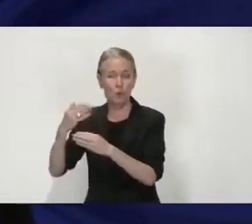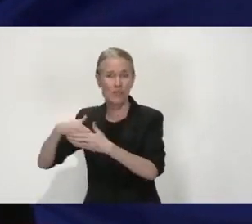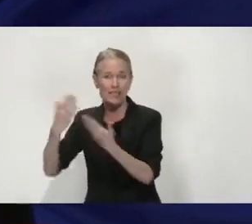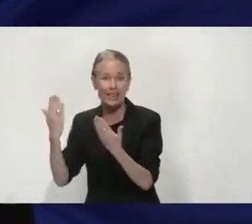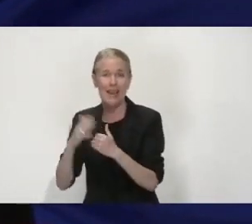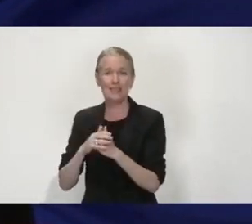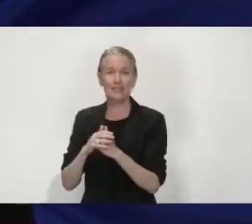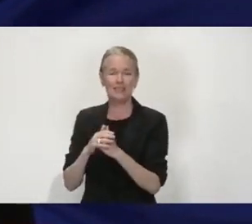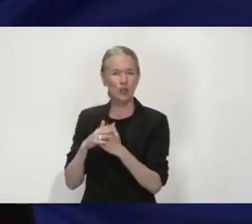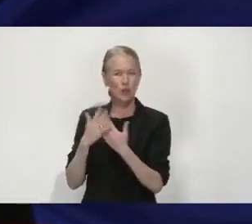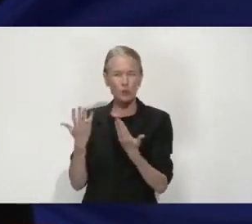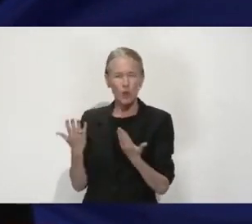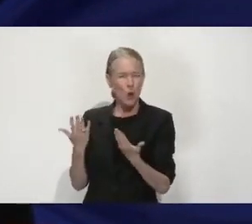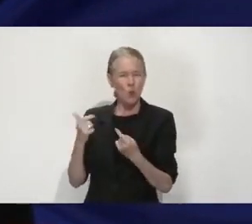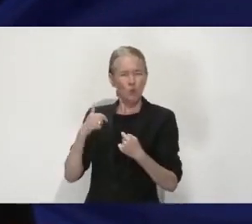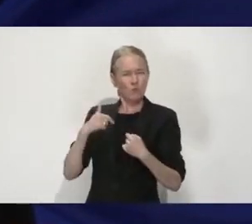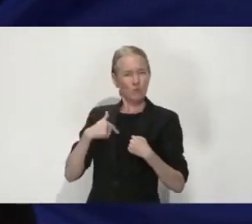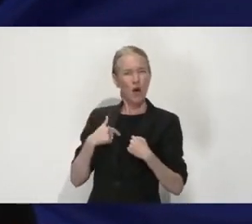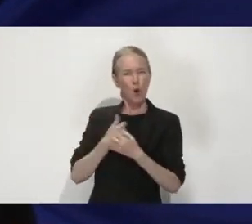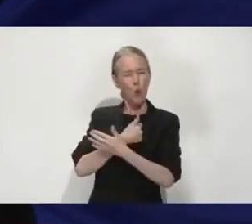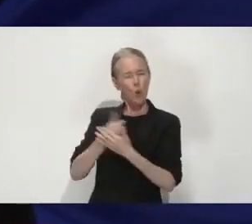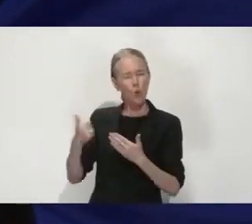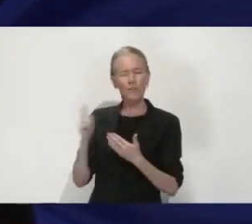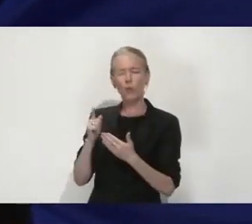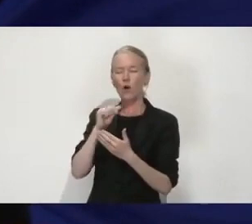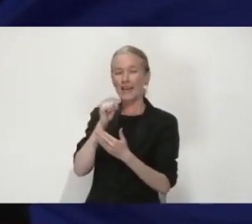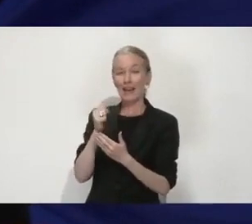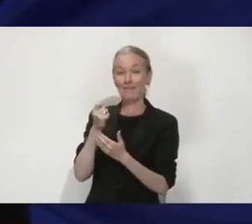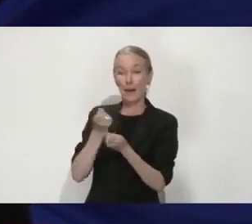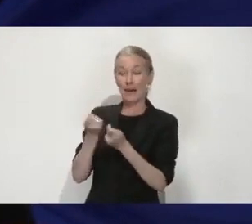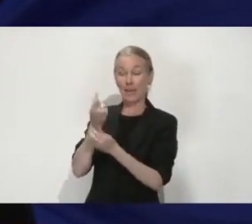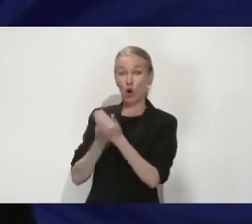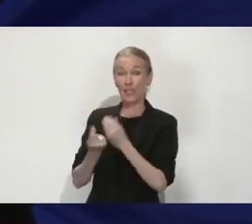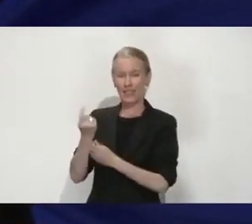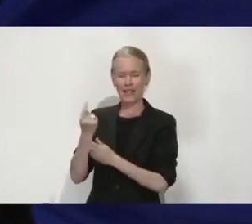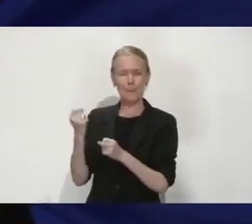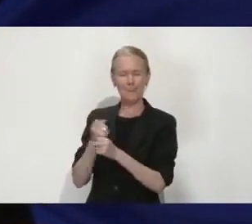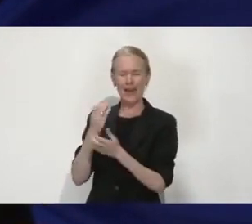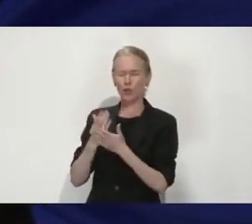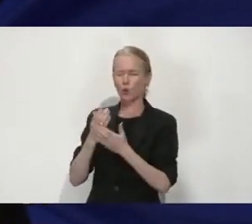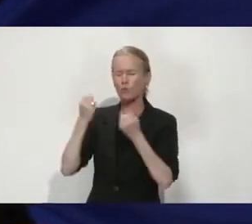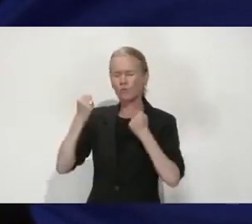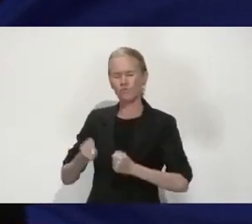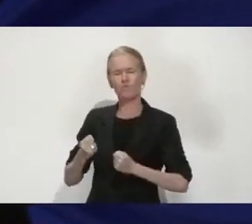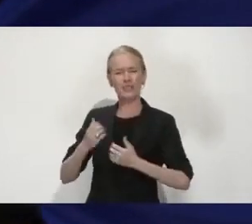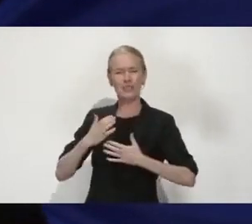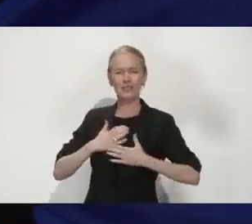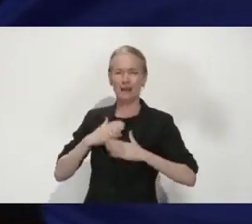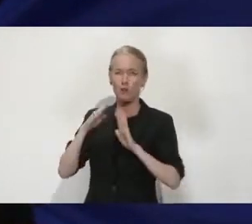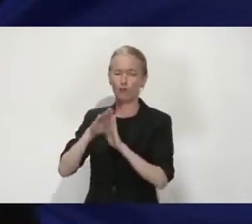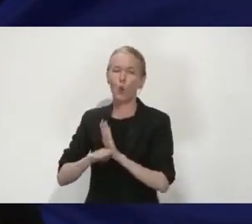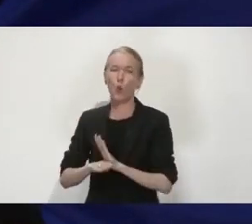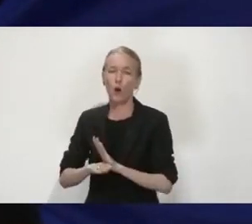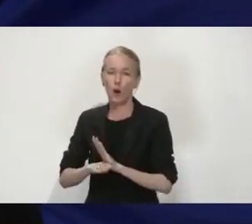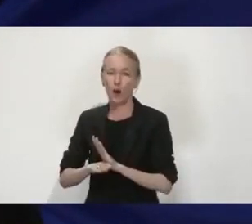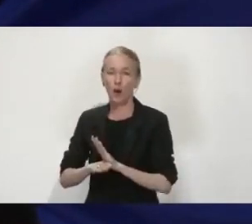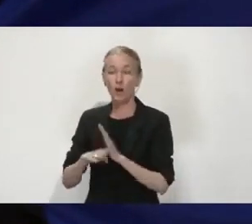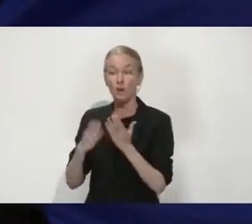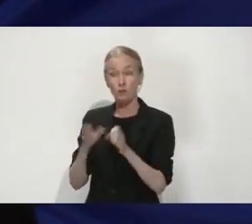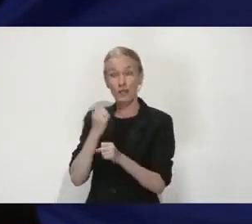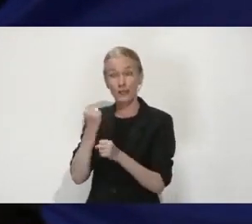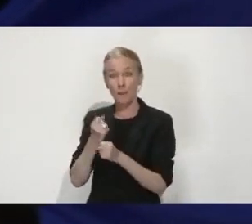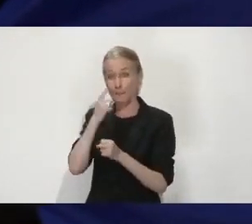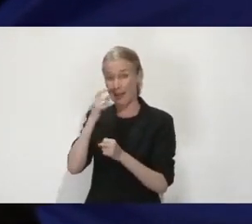of the physical distancing, the PPE, all those kind of things. If there is a breach of that at the